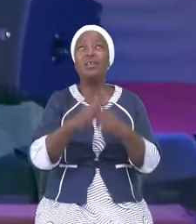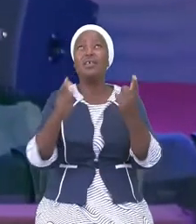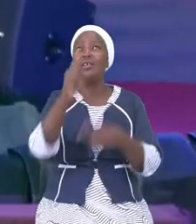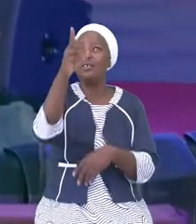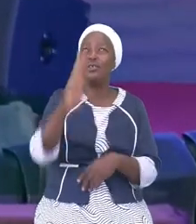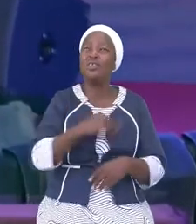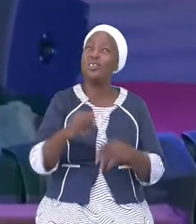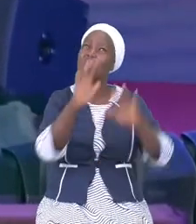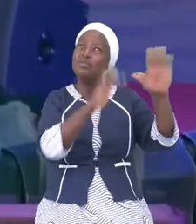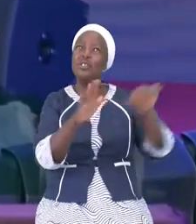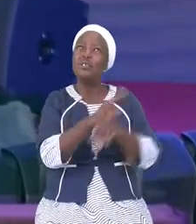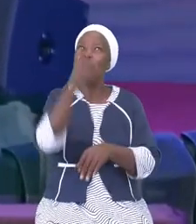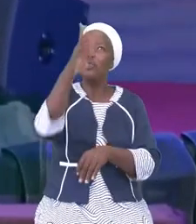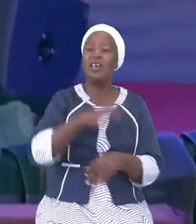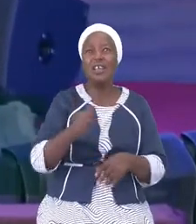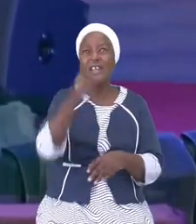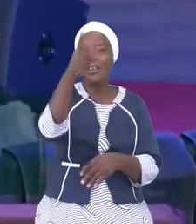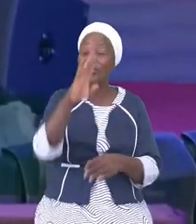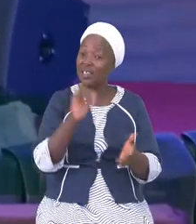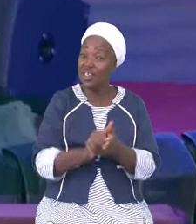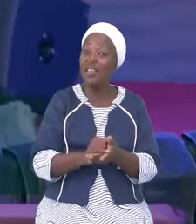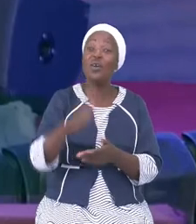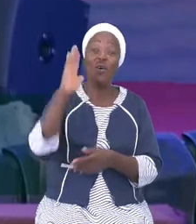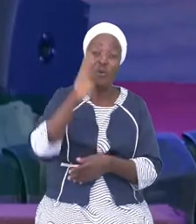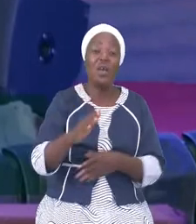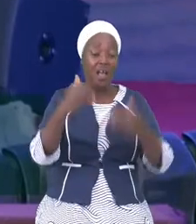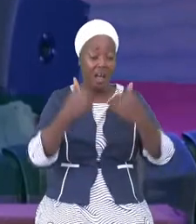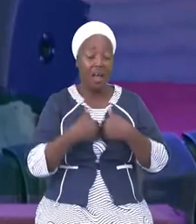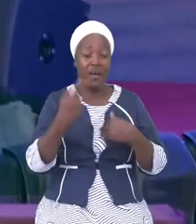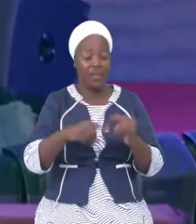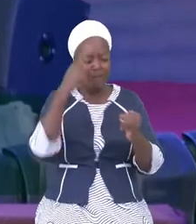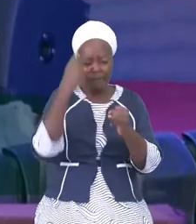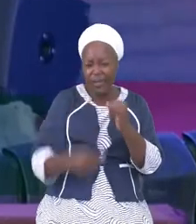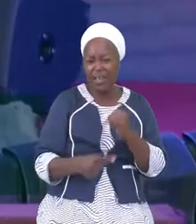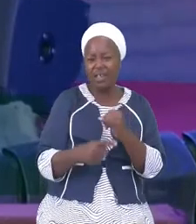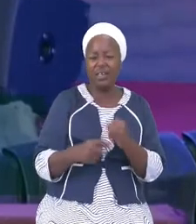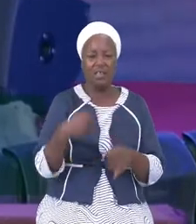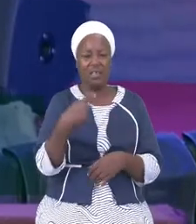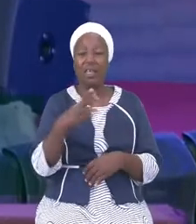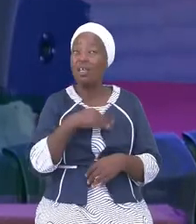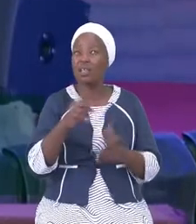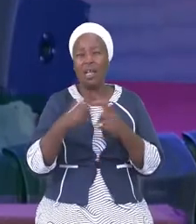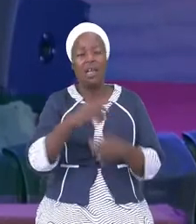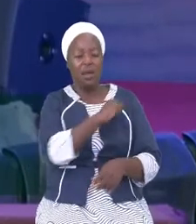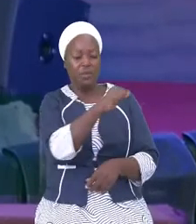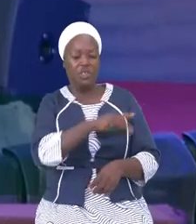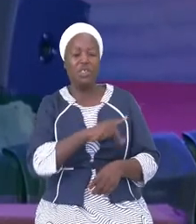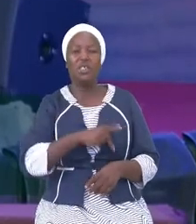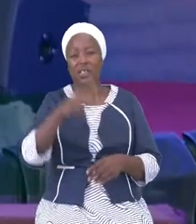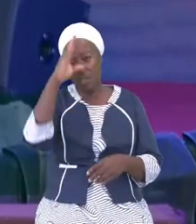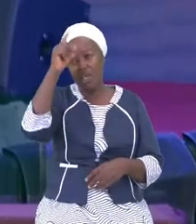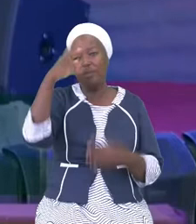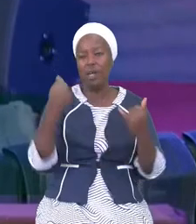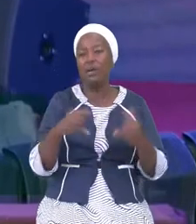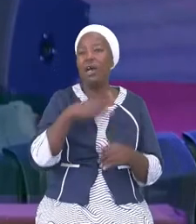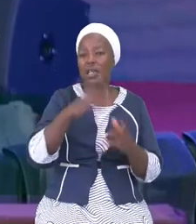merciful God, a God that will have the final say. He appreciated now who God